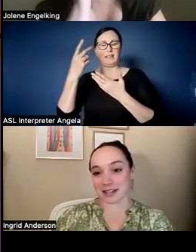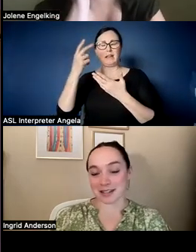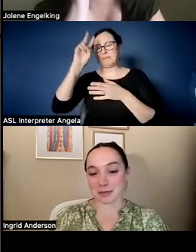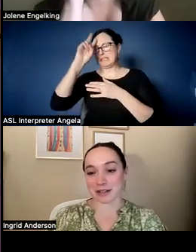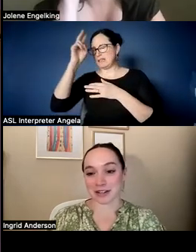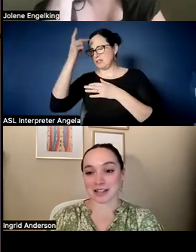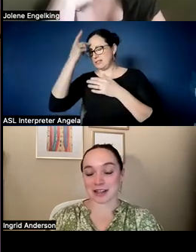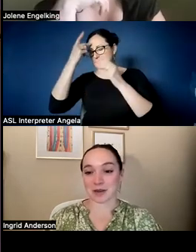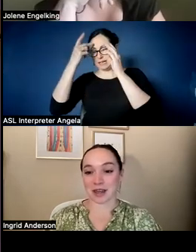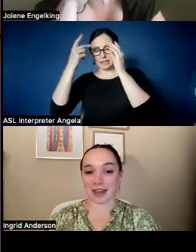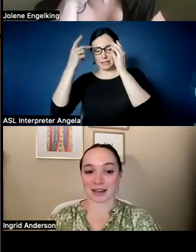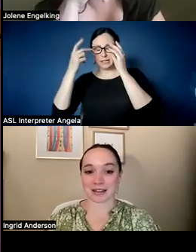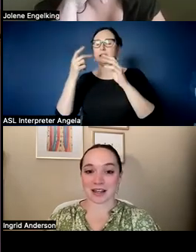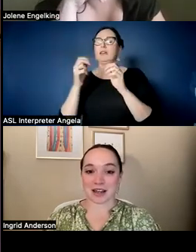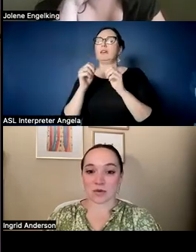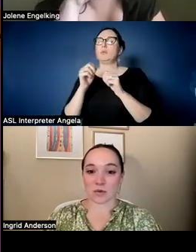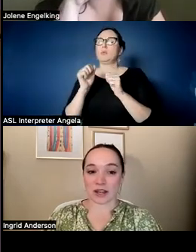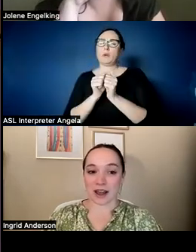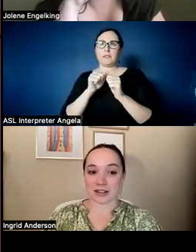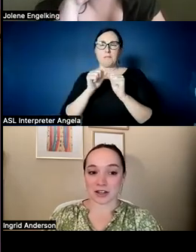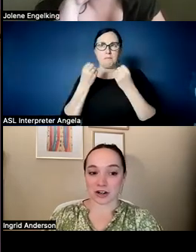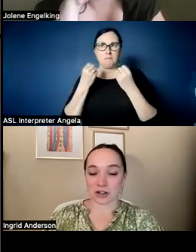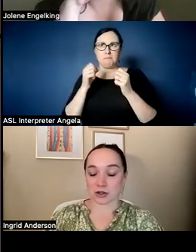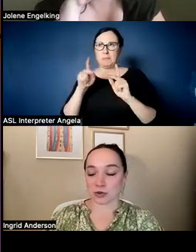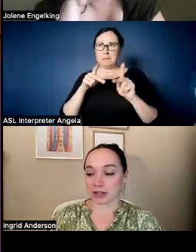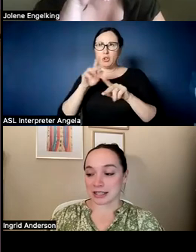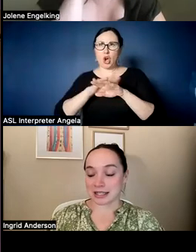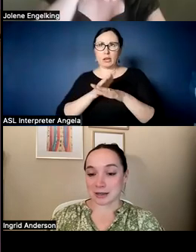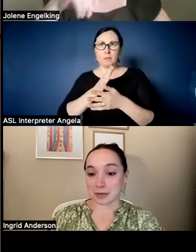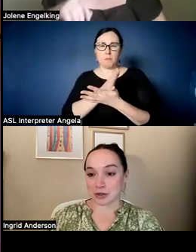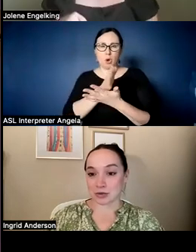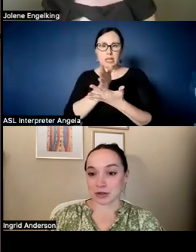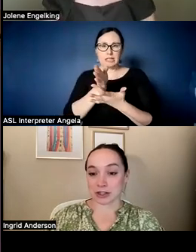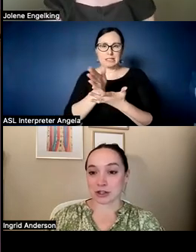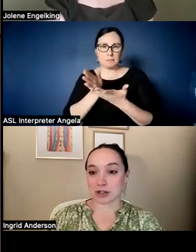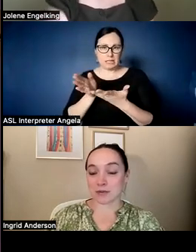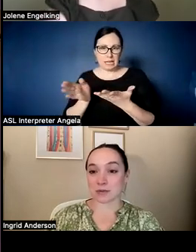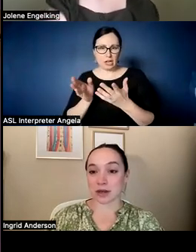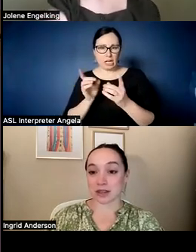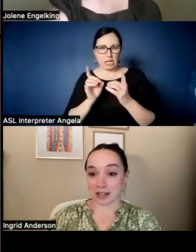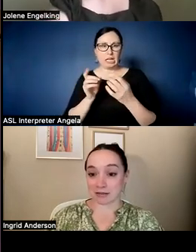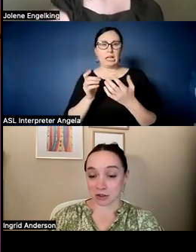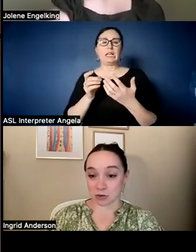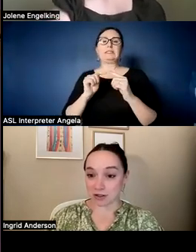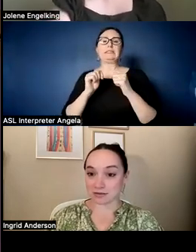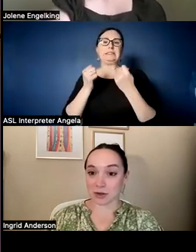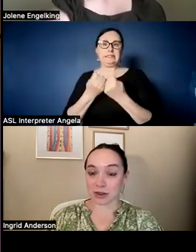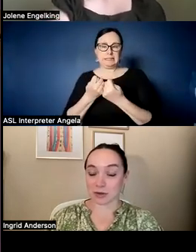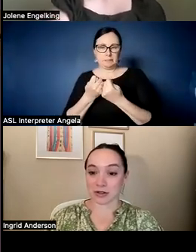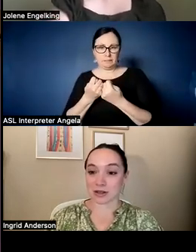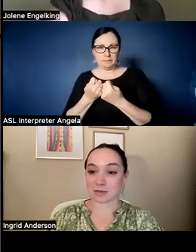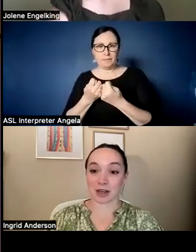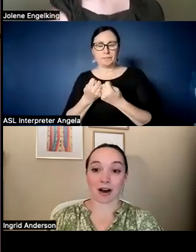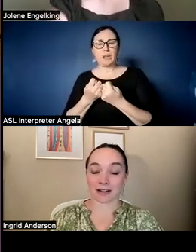my multidisciplinary team. And when I started to really dig deep into those relationships with the individual, with